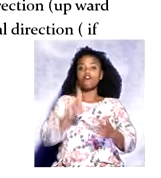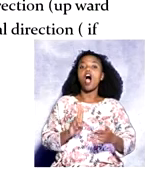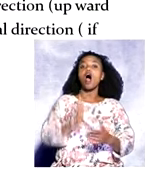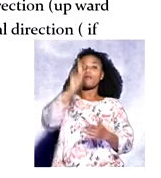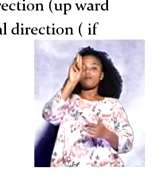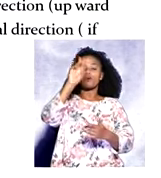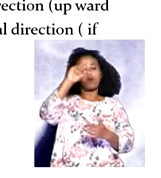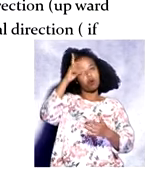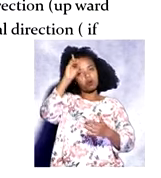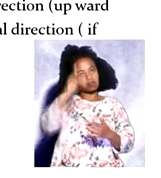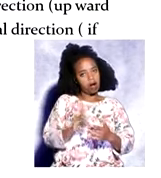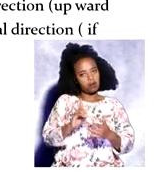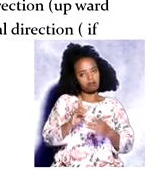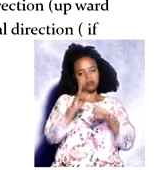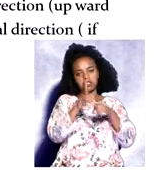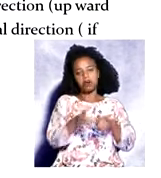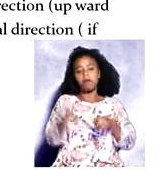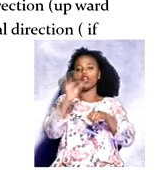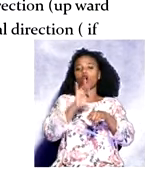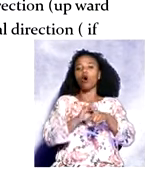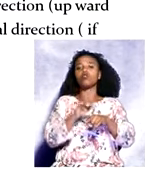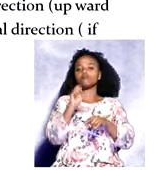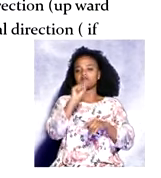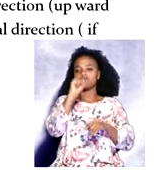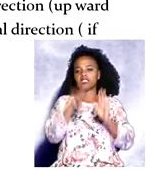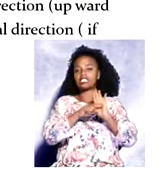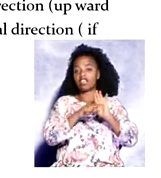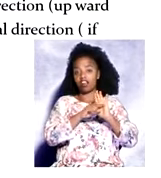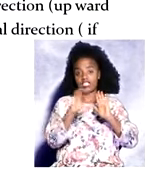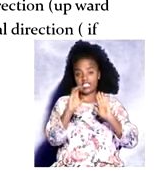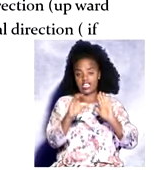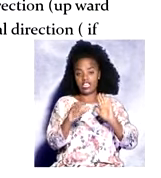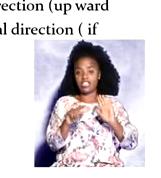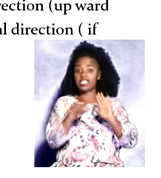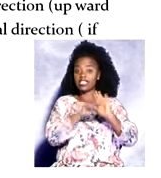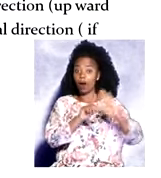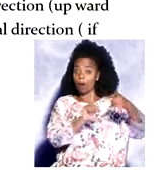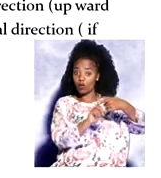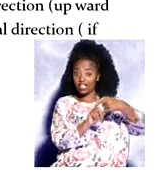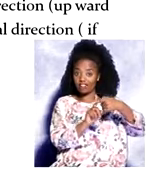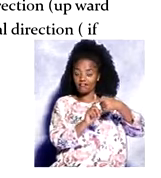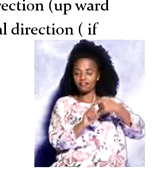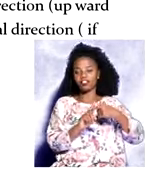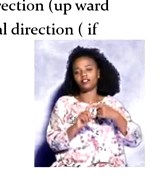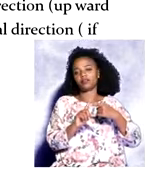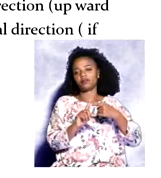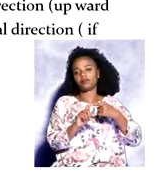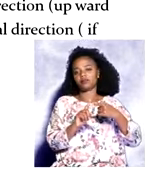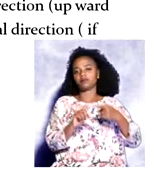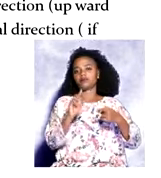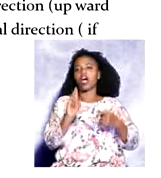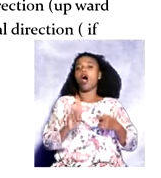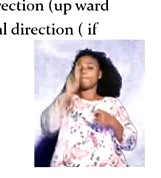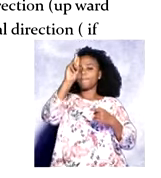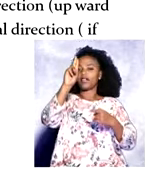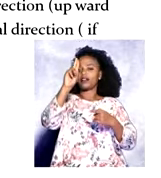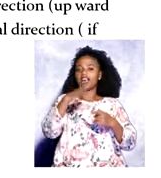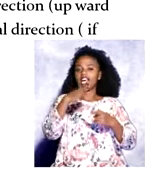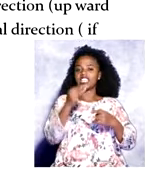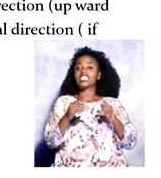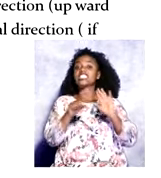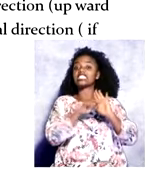or downward depending on the sign c. If c is positive, you shift the graph this c units up, or if